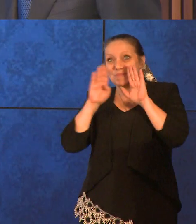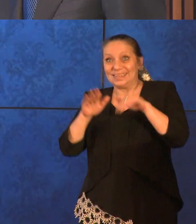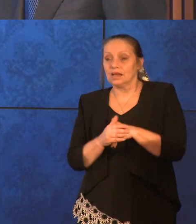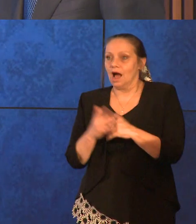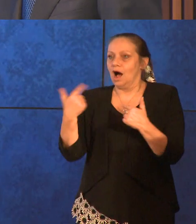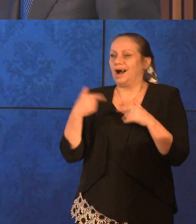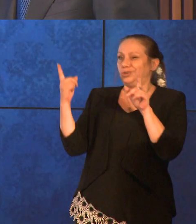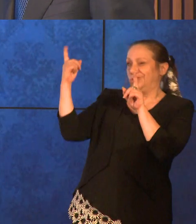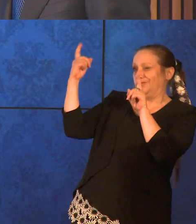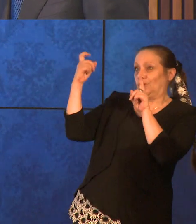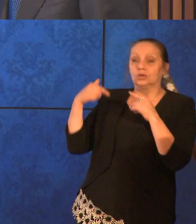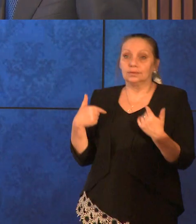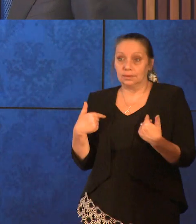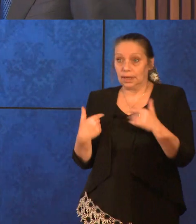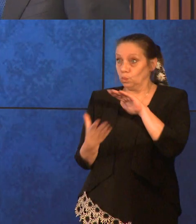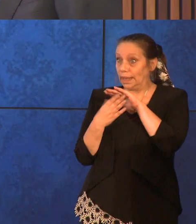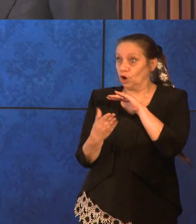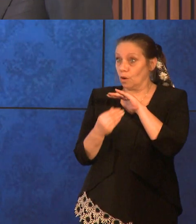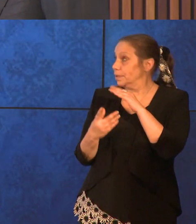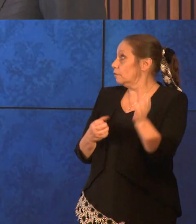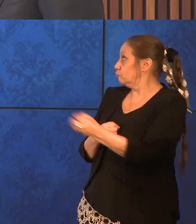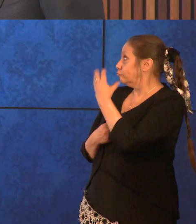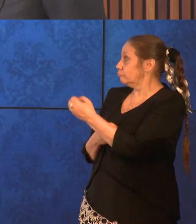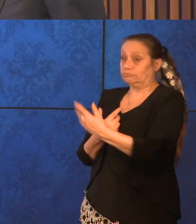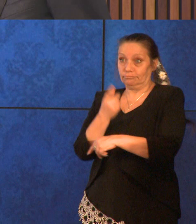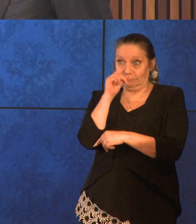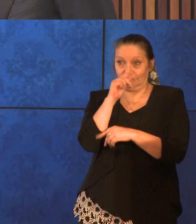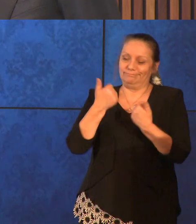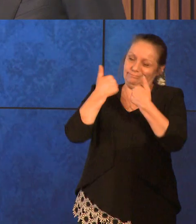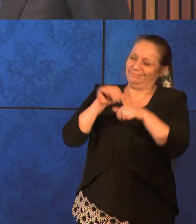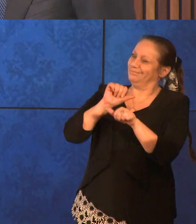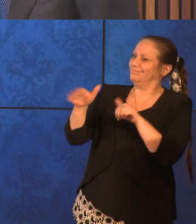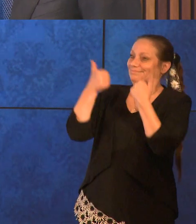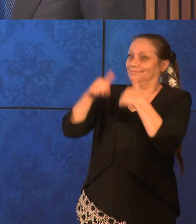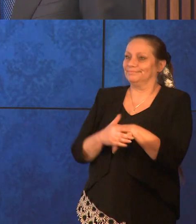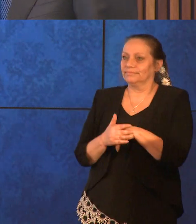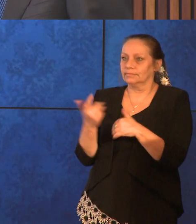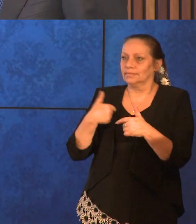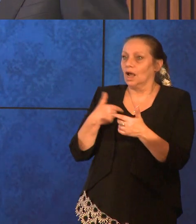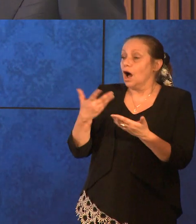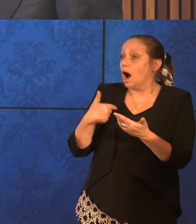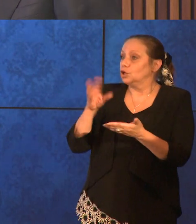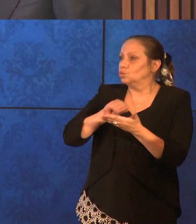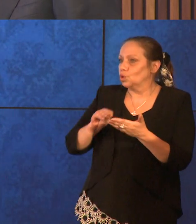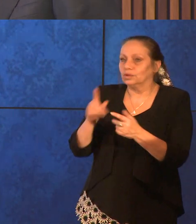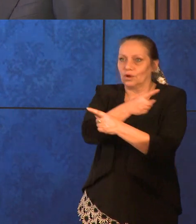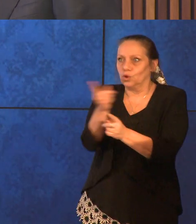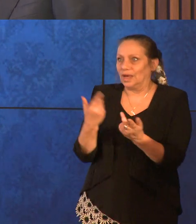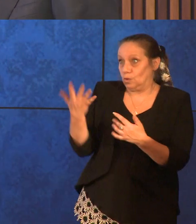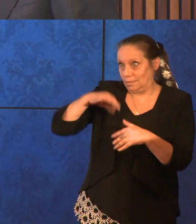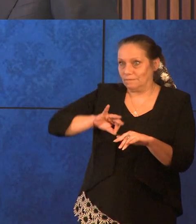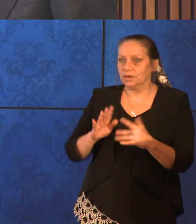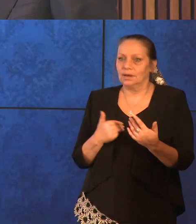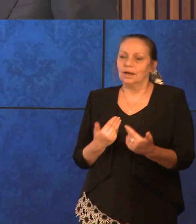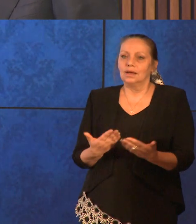took some photos of those. So are we able to get a copy of those to distribute? Great, that's fantastic. It's really good. So all those who took notes will get benefit of this. Look, on behalf